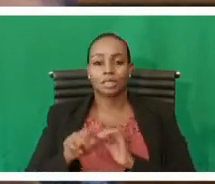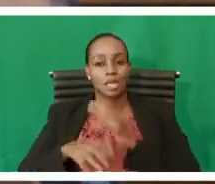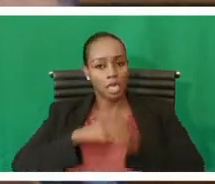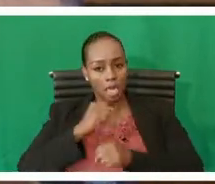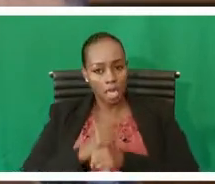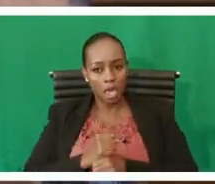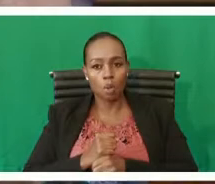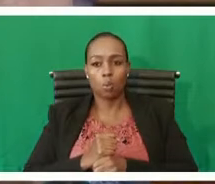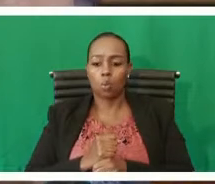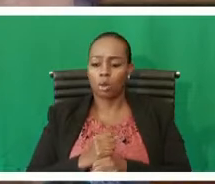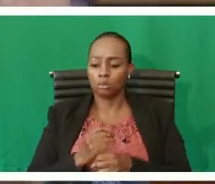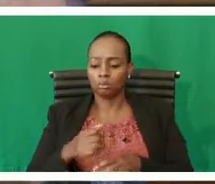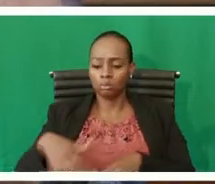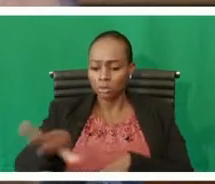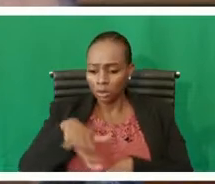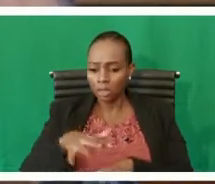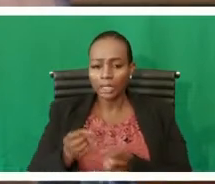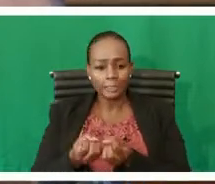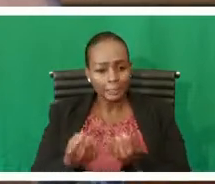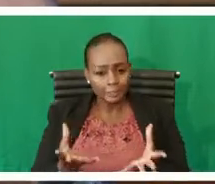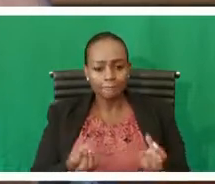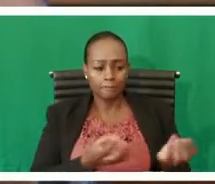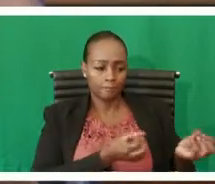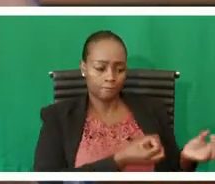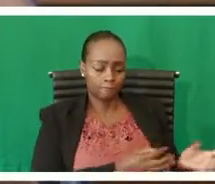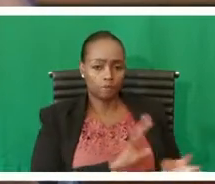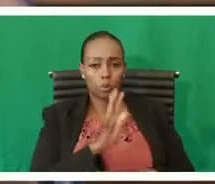tsena leng di gwere gwere le metsi.